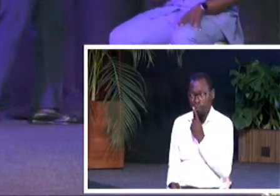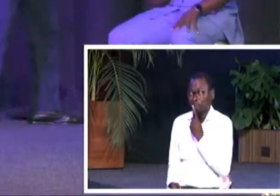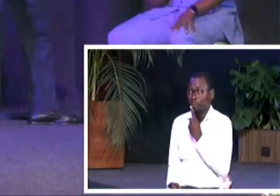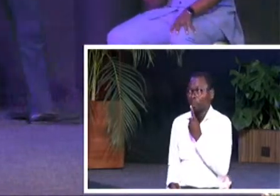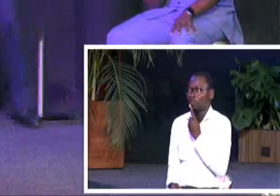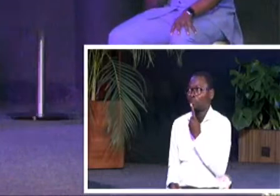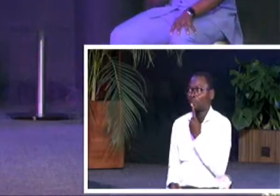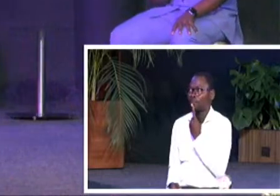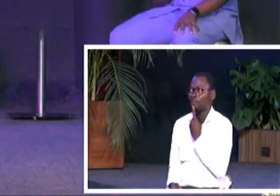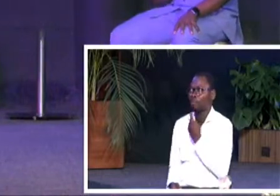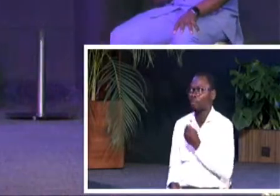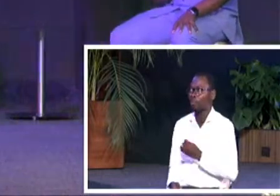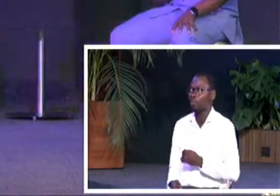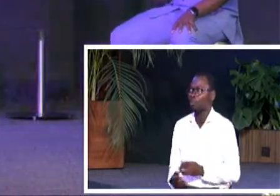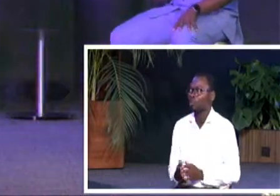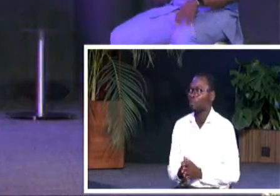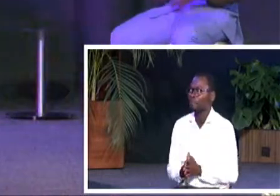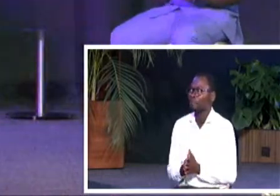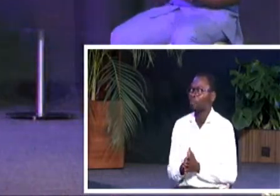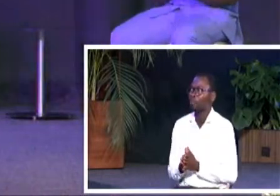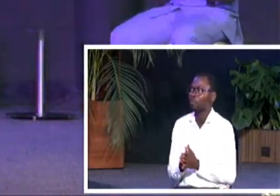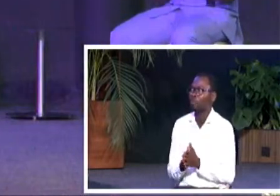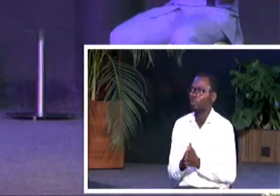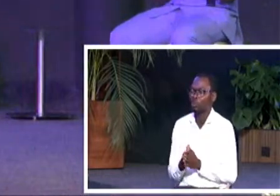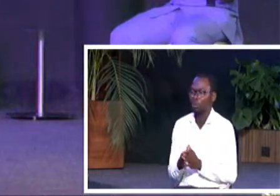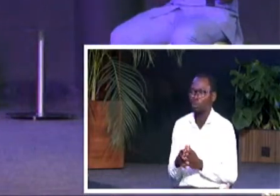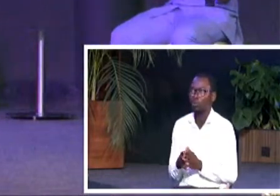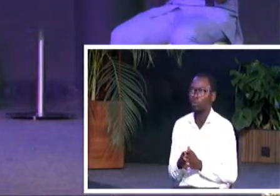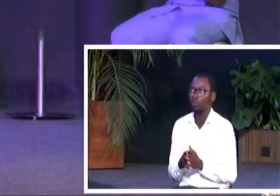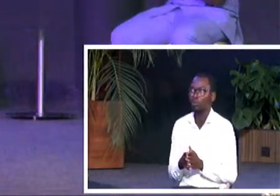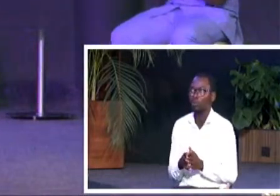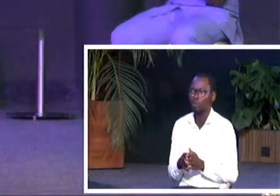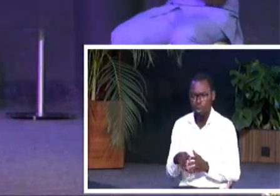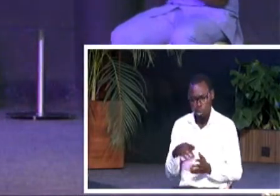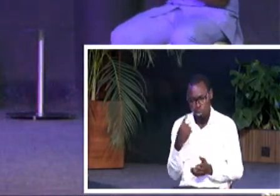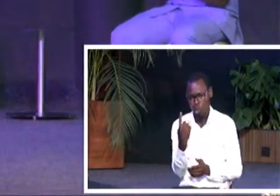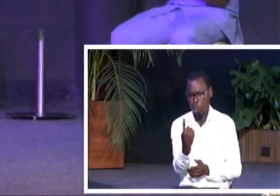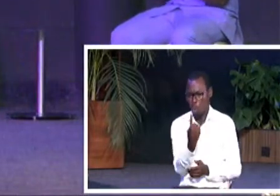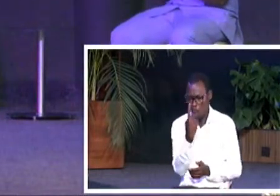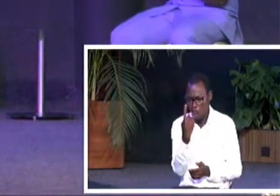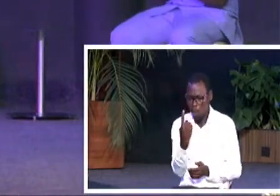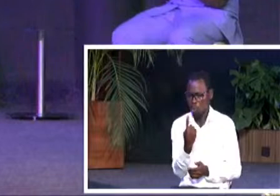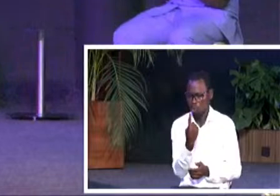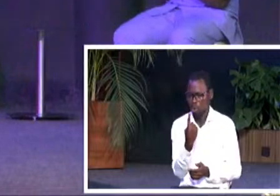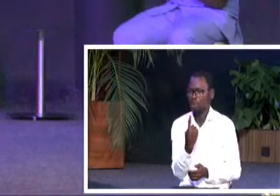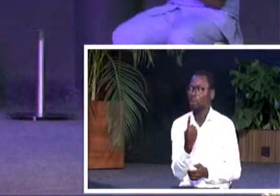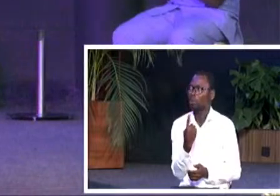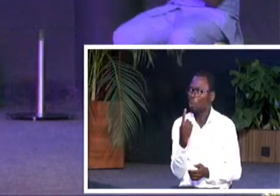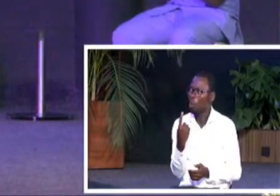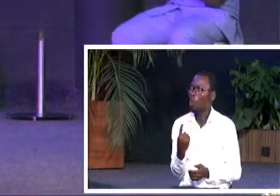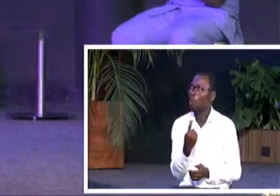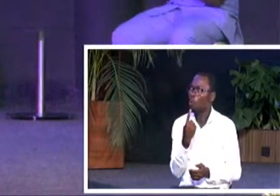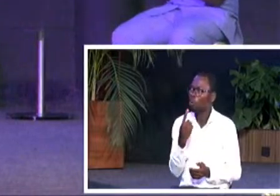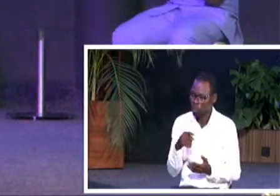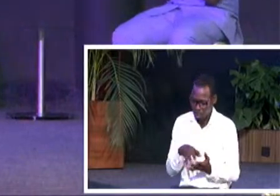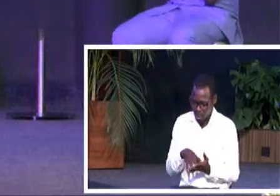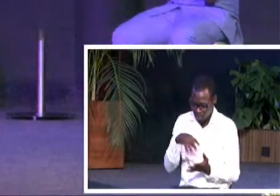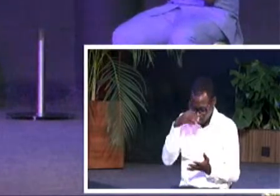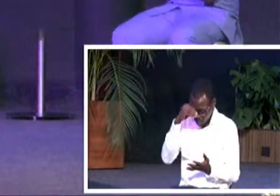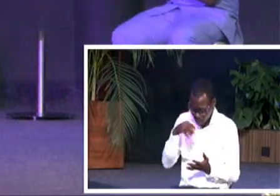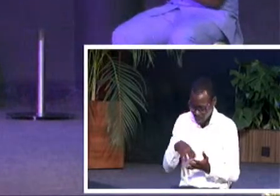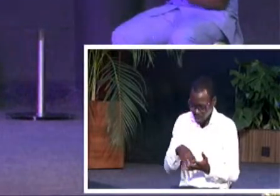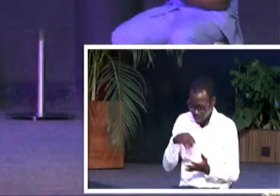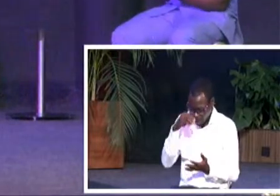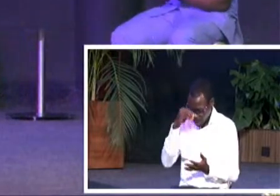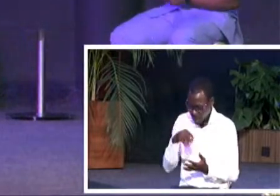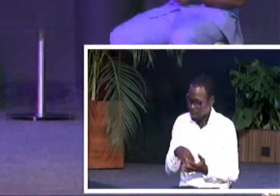Right. Sorry. So for me, you must always know more than you need. I always tell people,